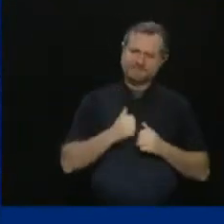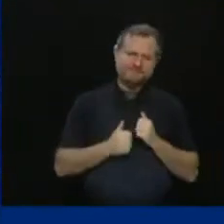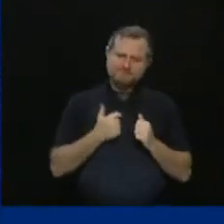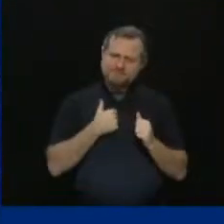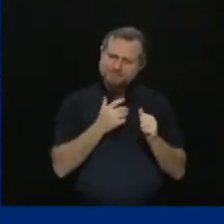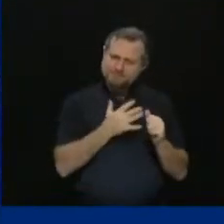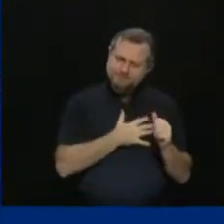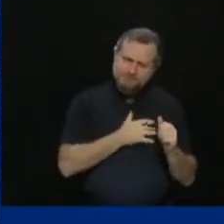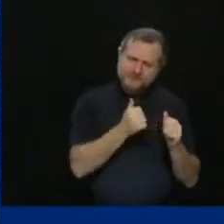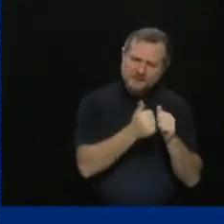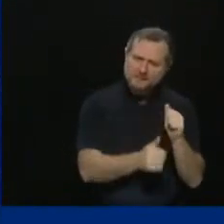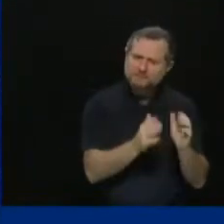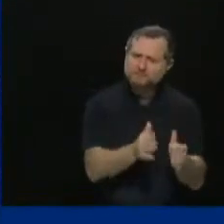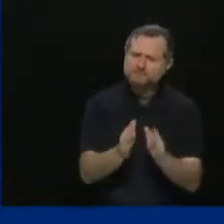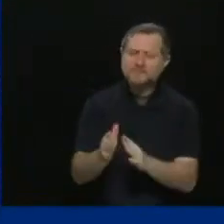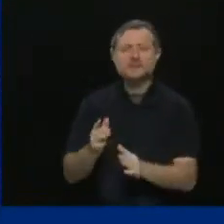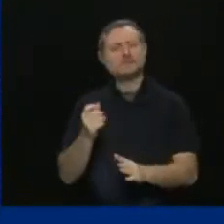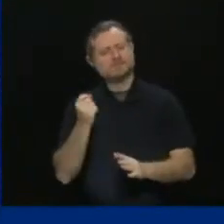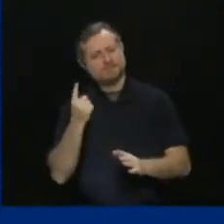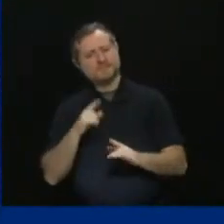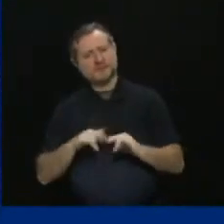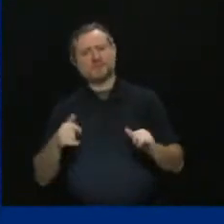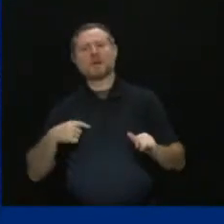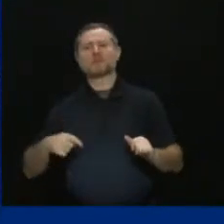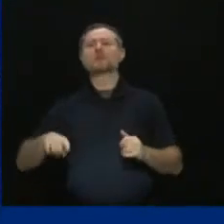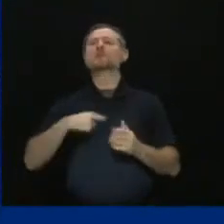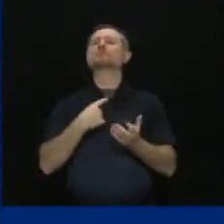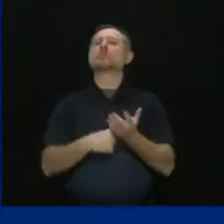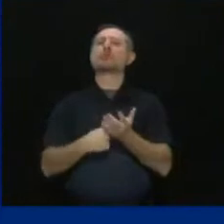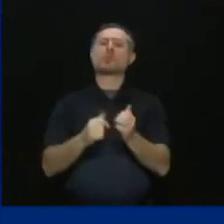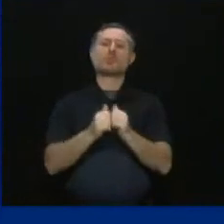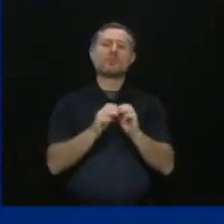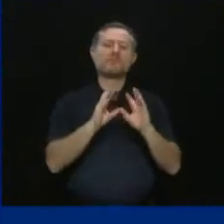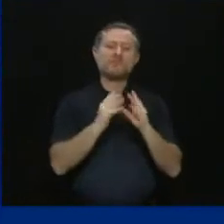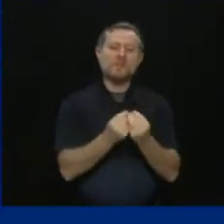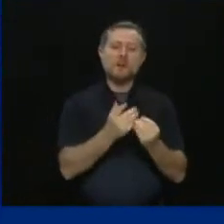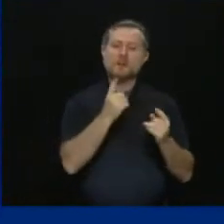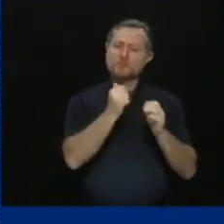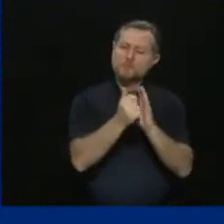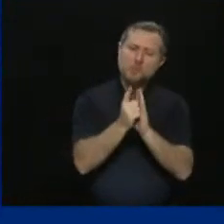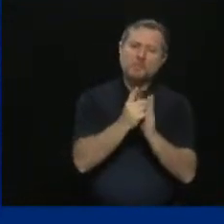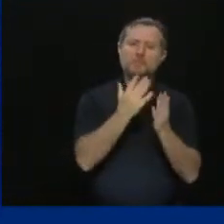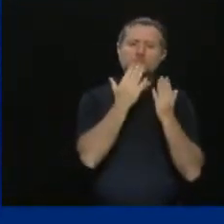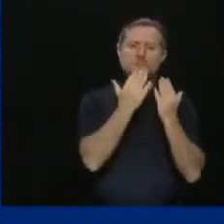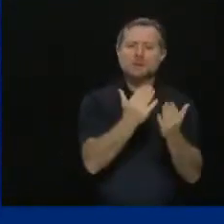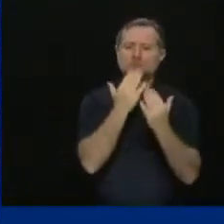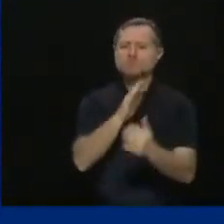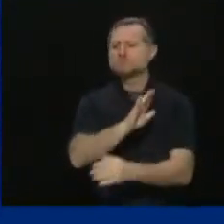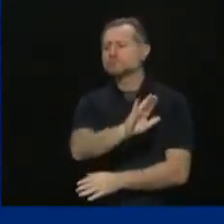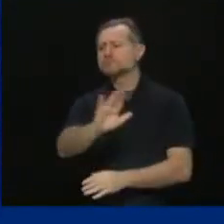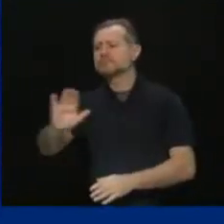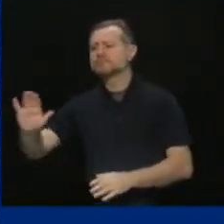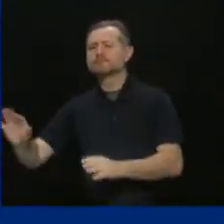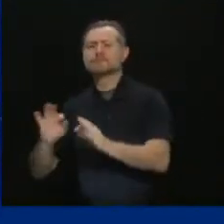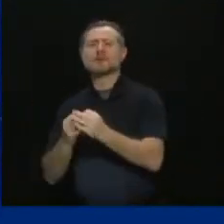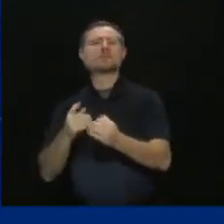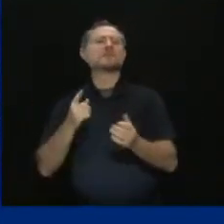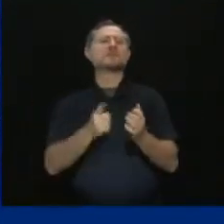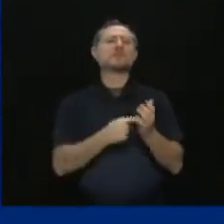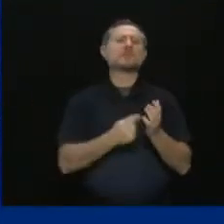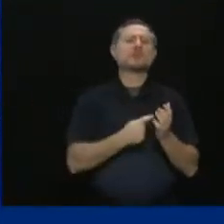we also want to talk about their families for 1 minute and thank the families that have sometimes turned their